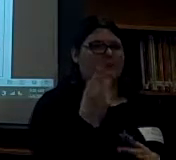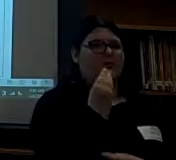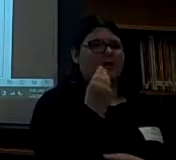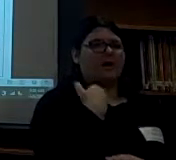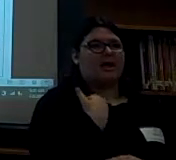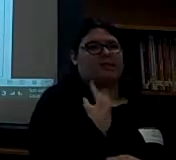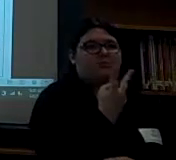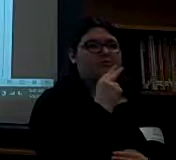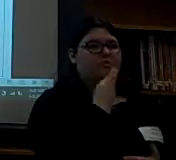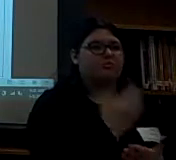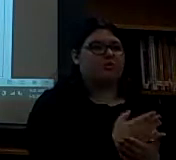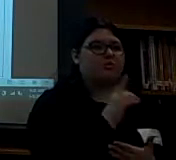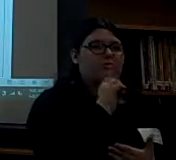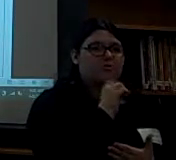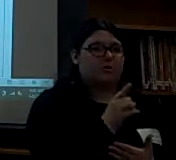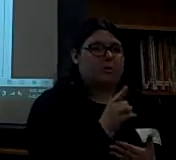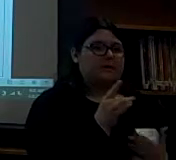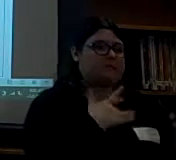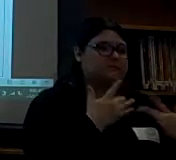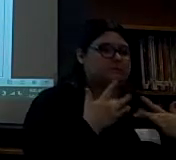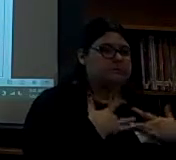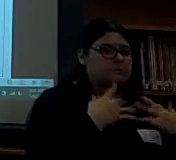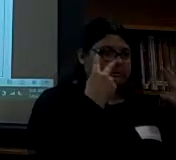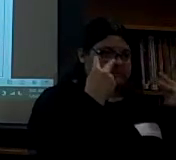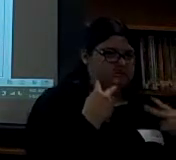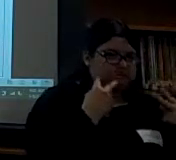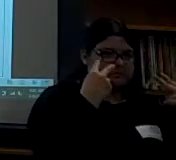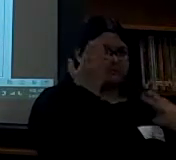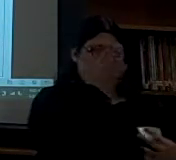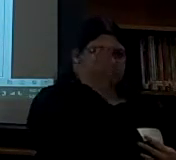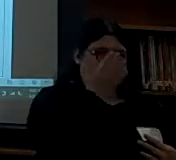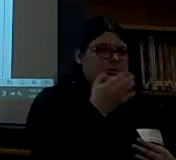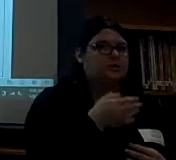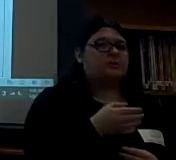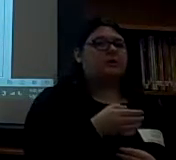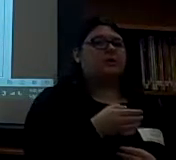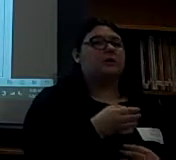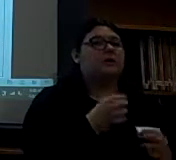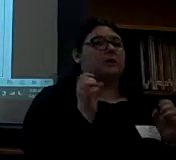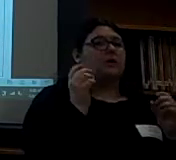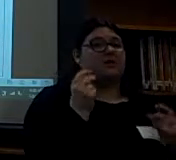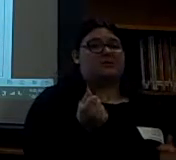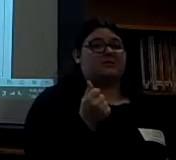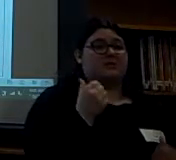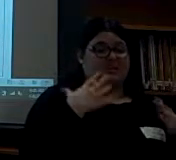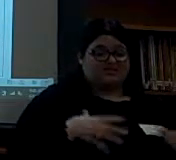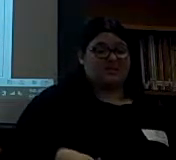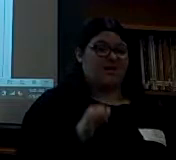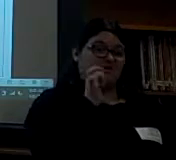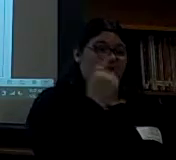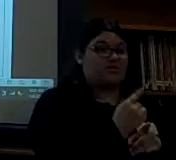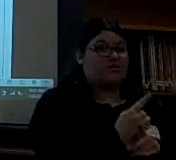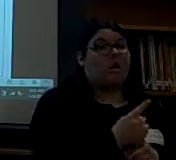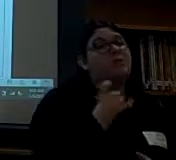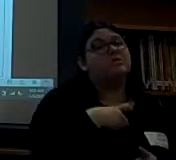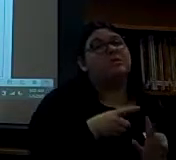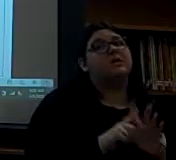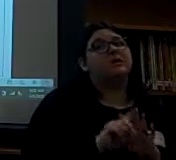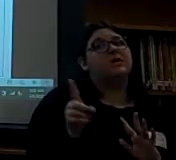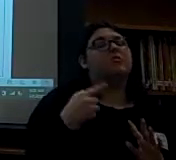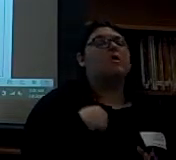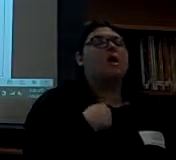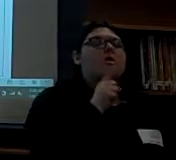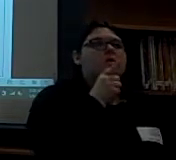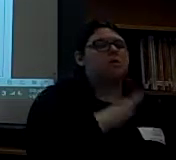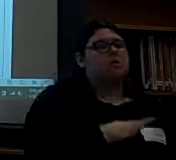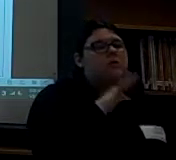two daughters who are very conscious of their appearances. And all of a sudden, their outfits weren't right. And we had to leave. And I was